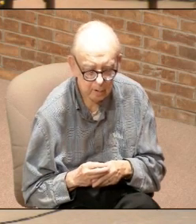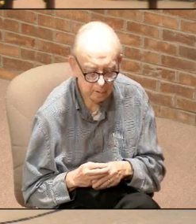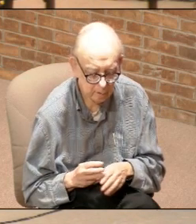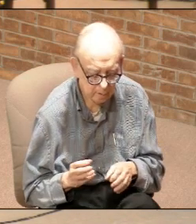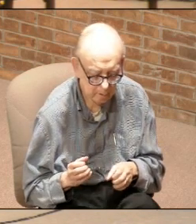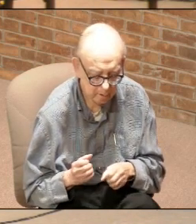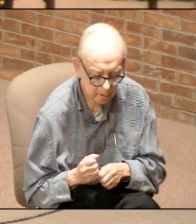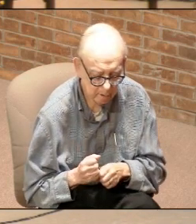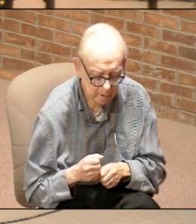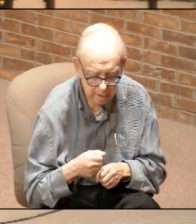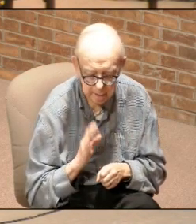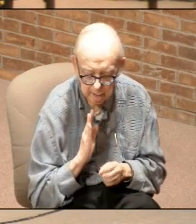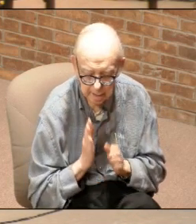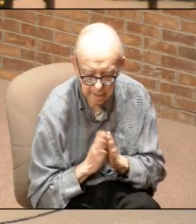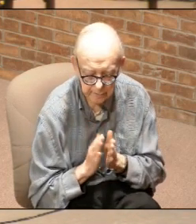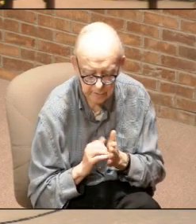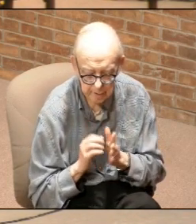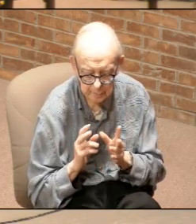god asked him one day